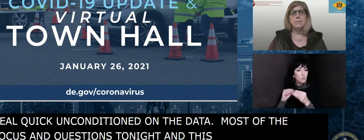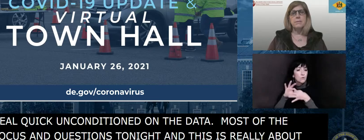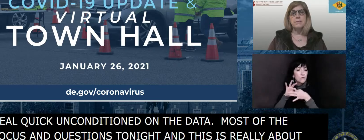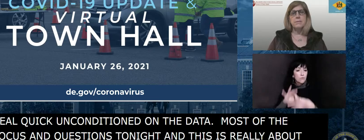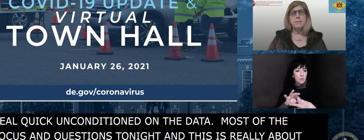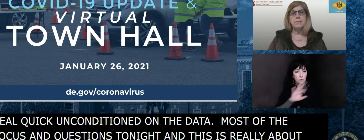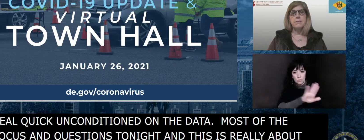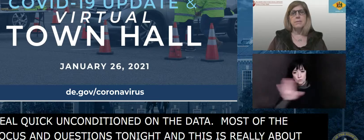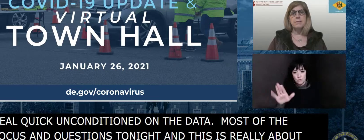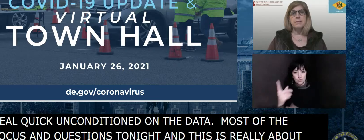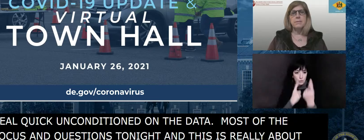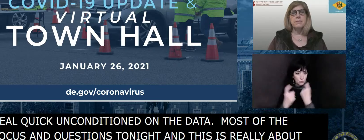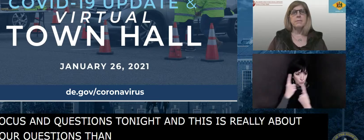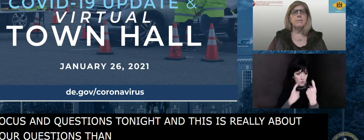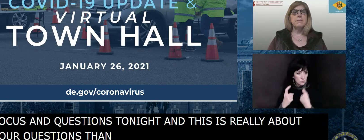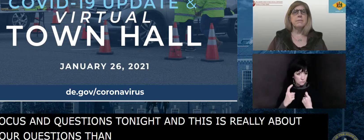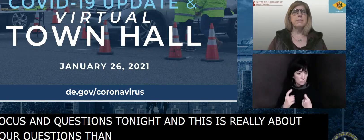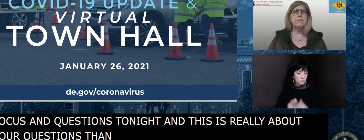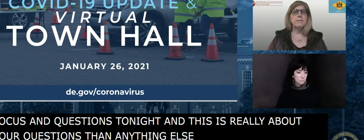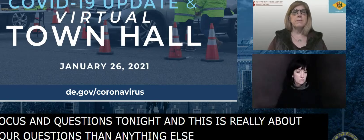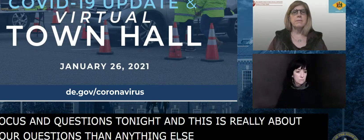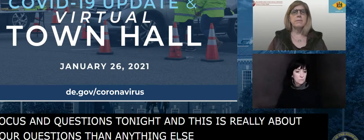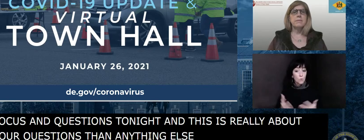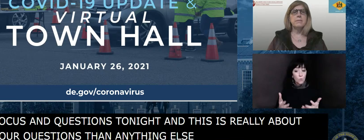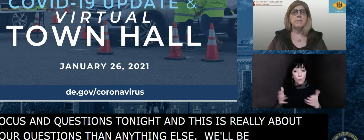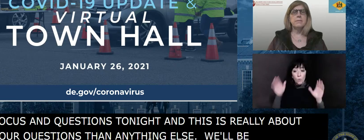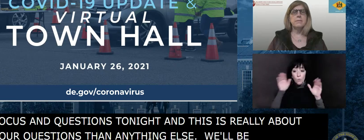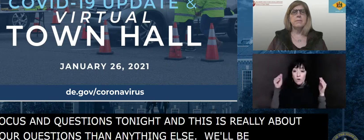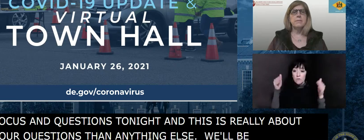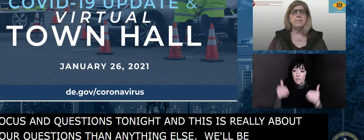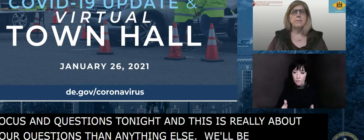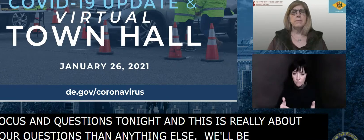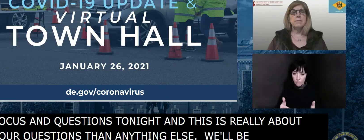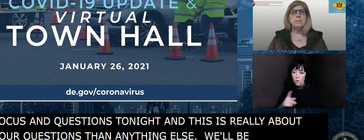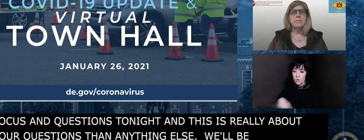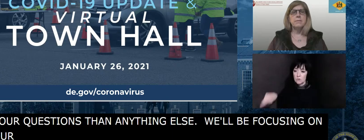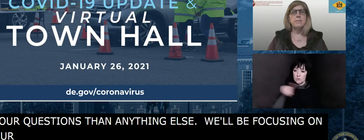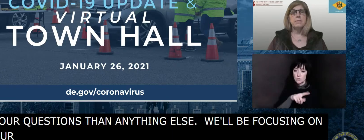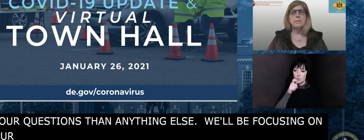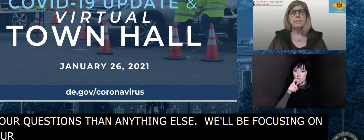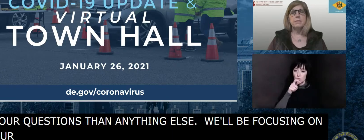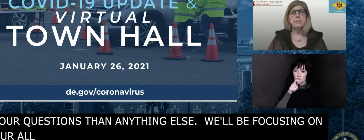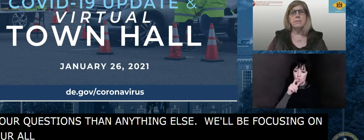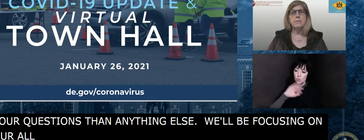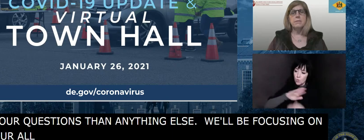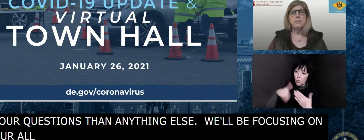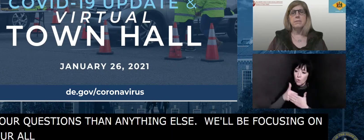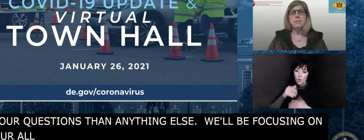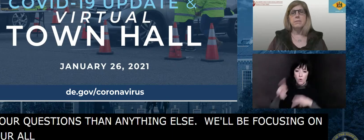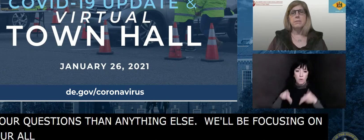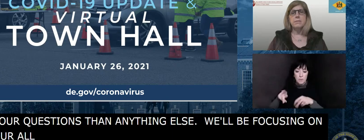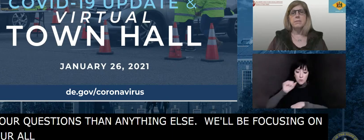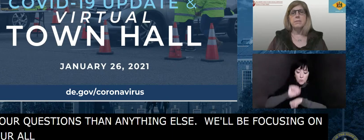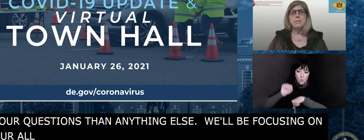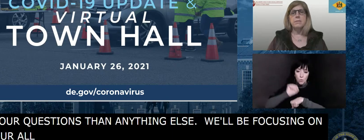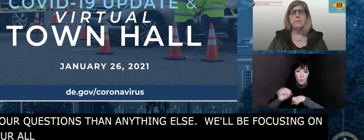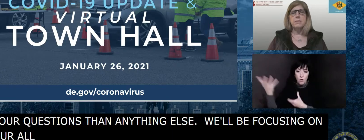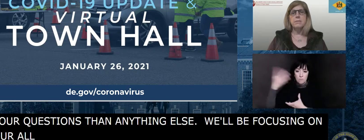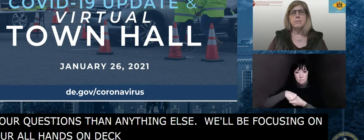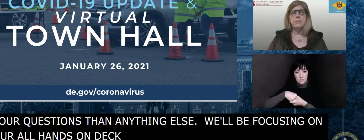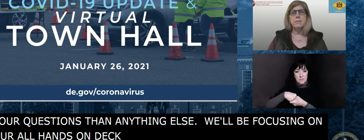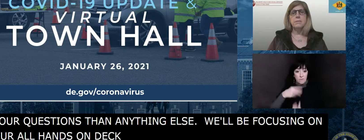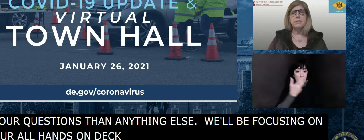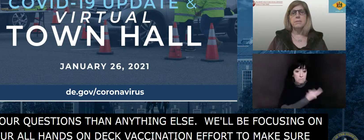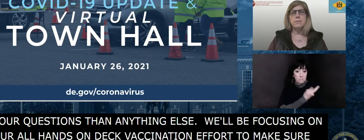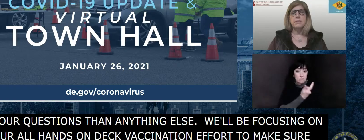else, we'll be focusing on our all hands on deck vaccination effort to make sure that we get as